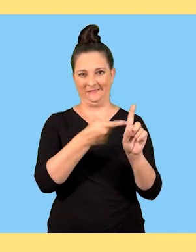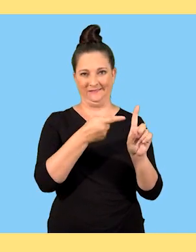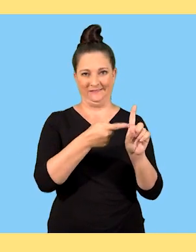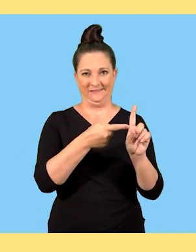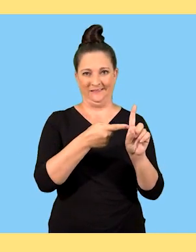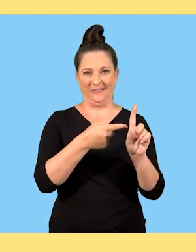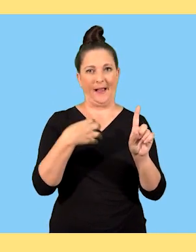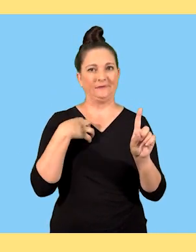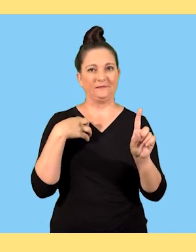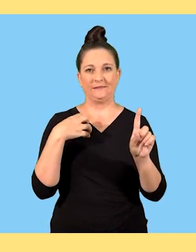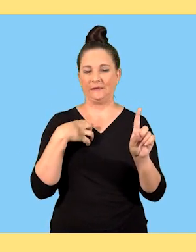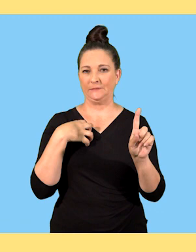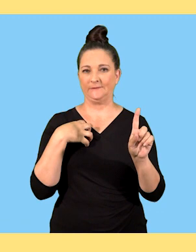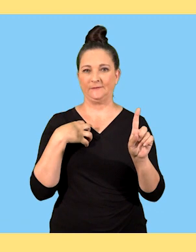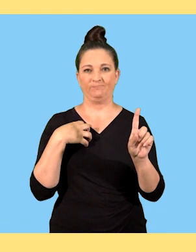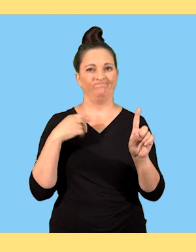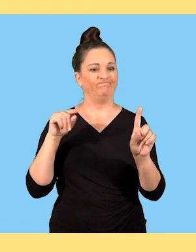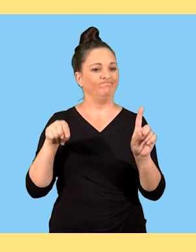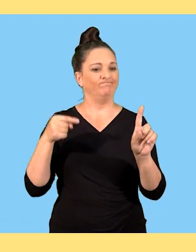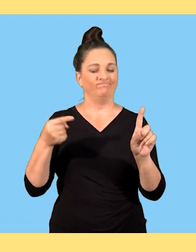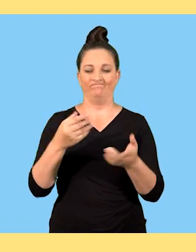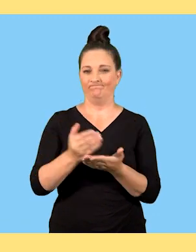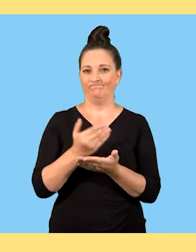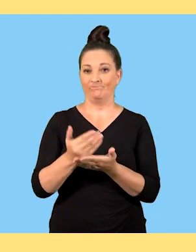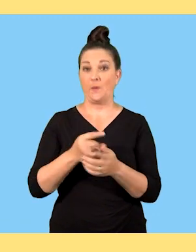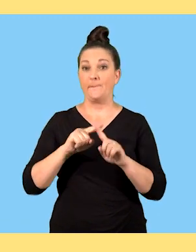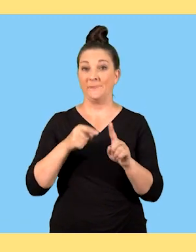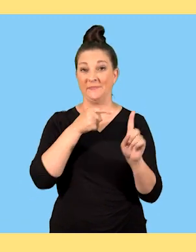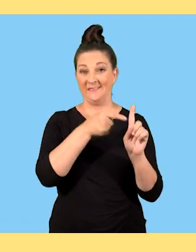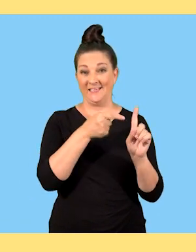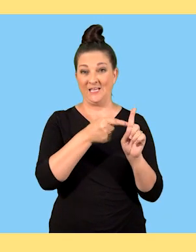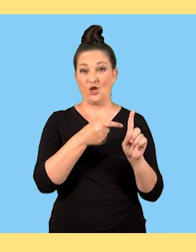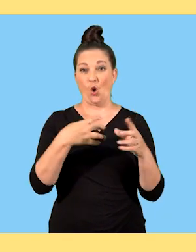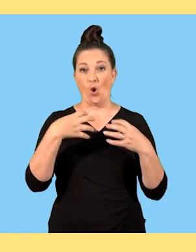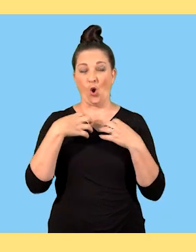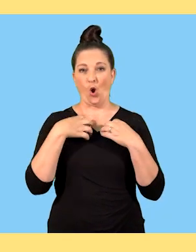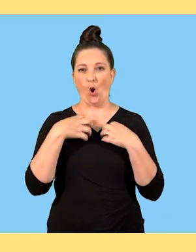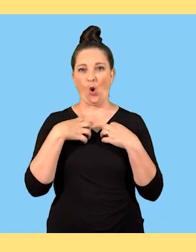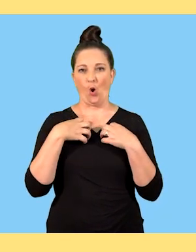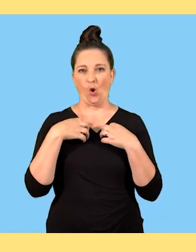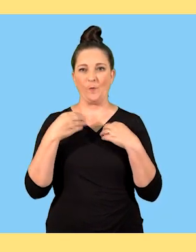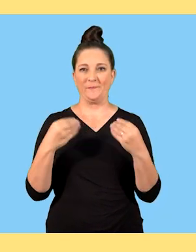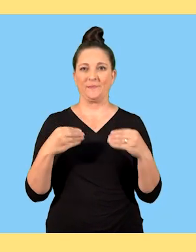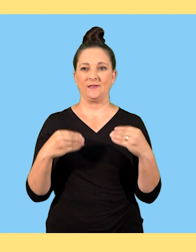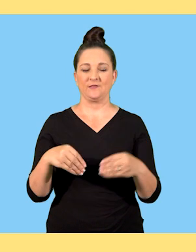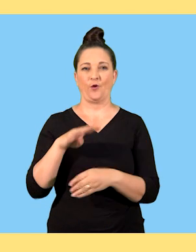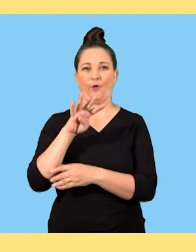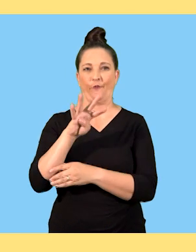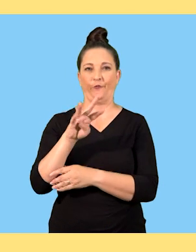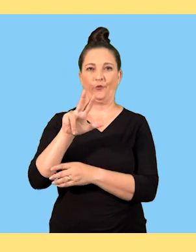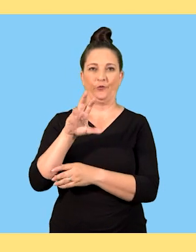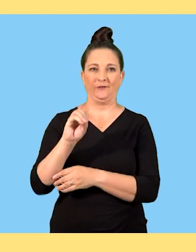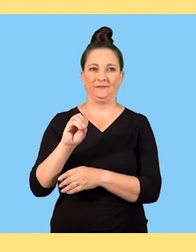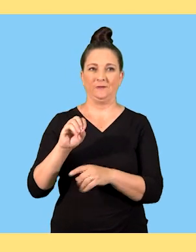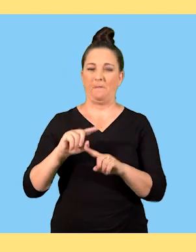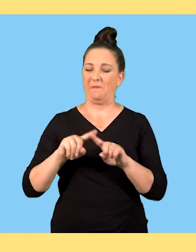as irrecoverable. He owed the business $480. The moment an amount is